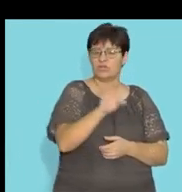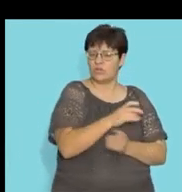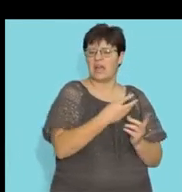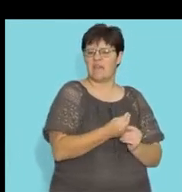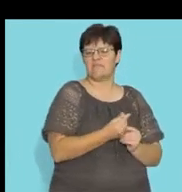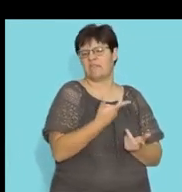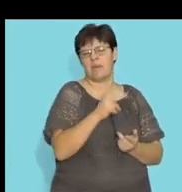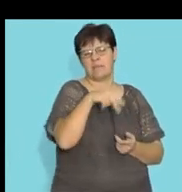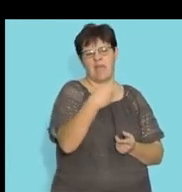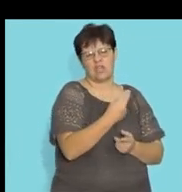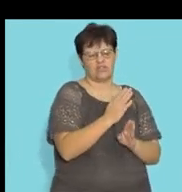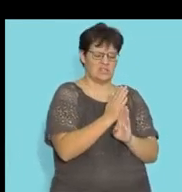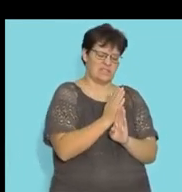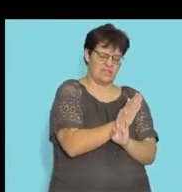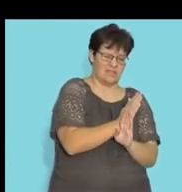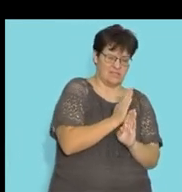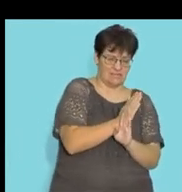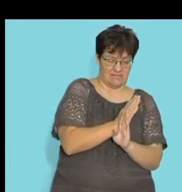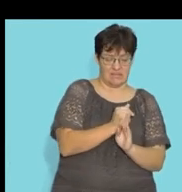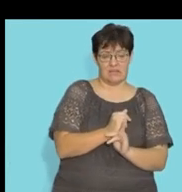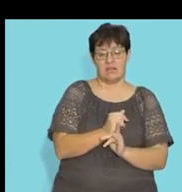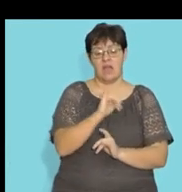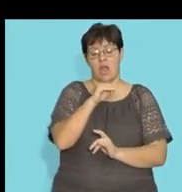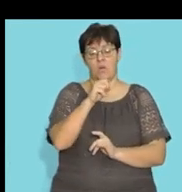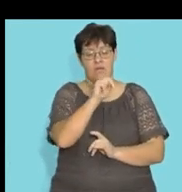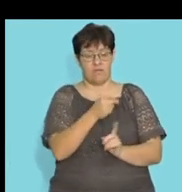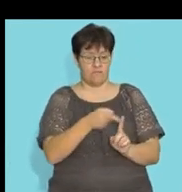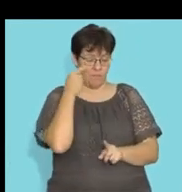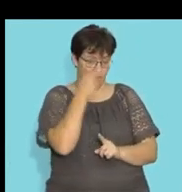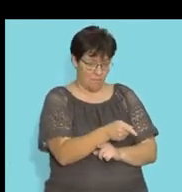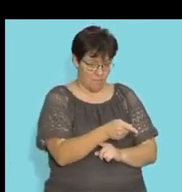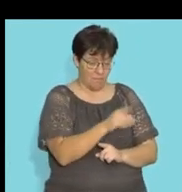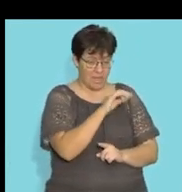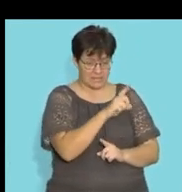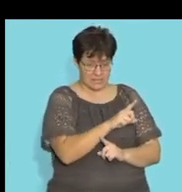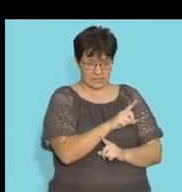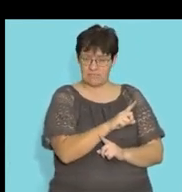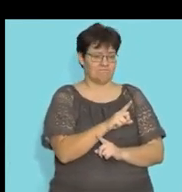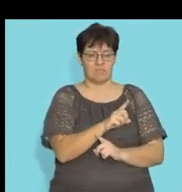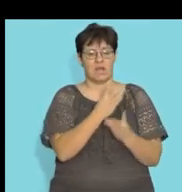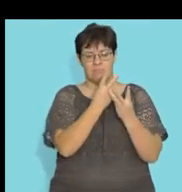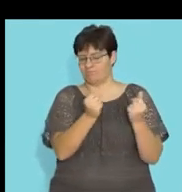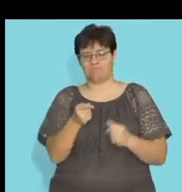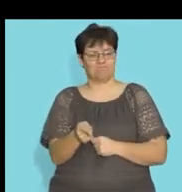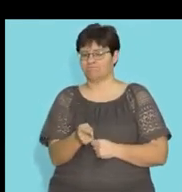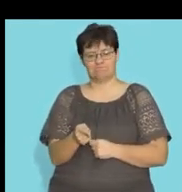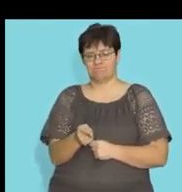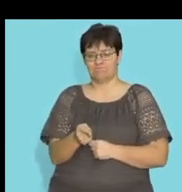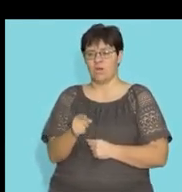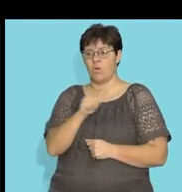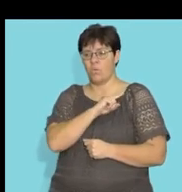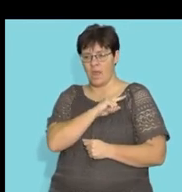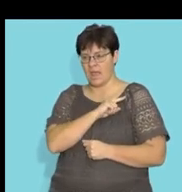a pH of just smaller than 7, the ions from the acid will not hydrolyze because